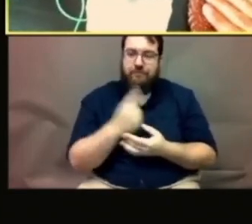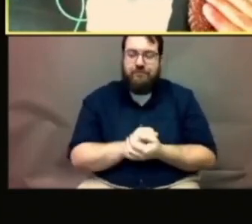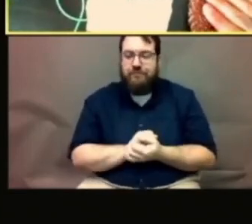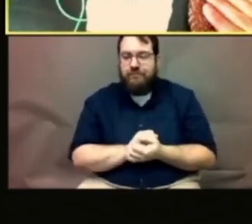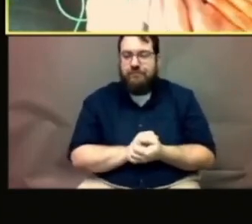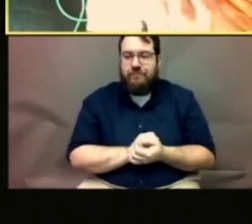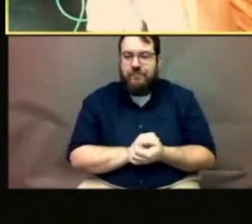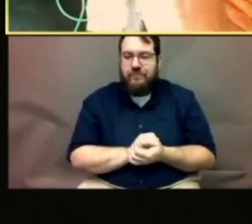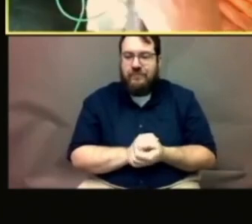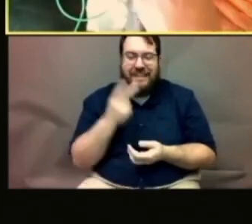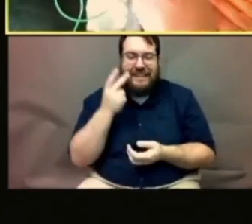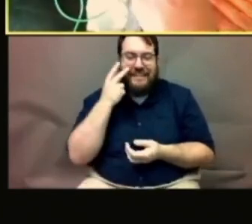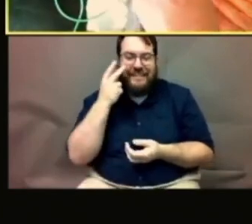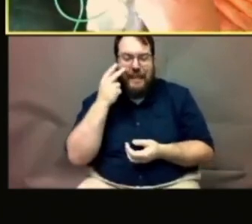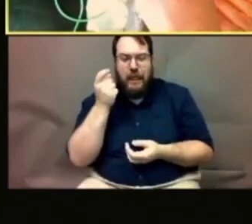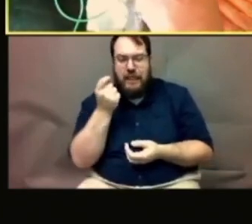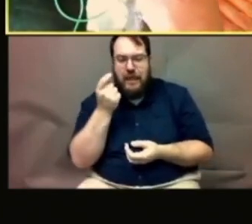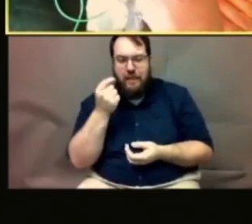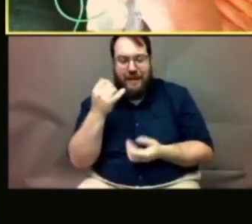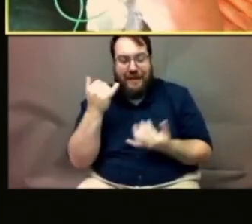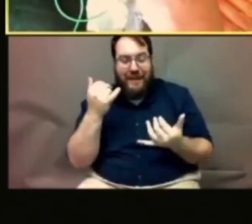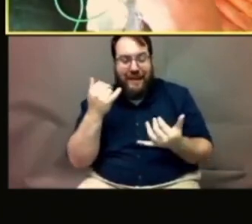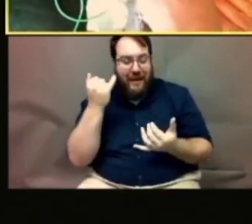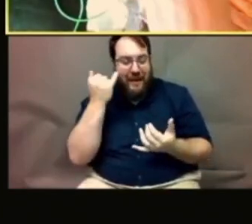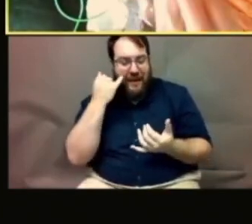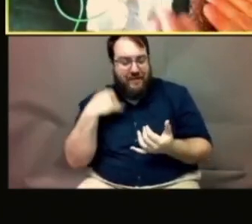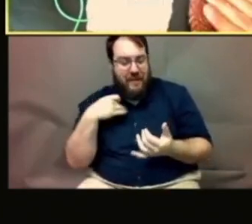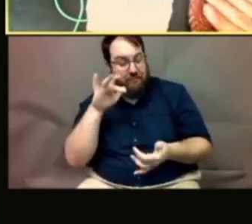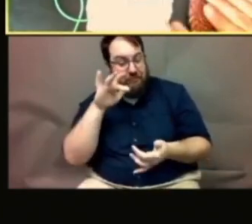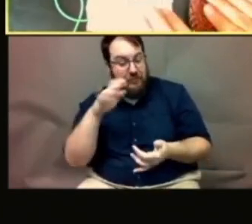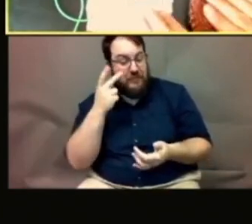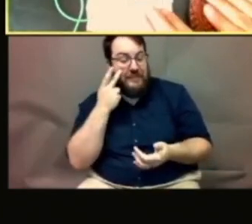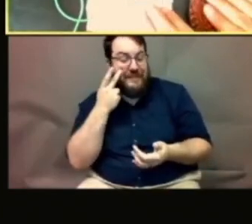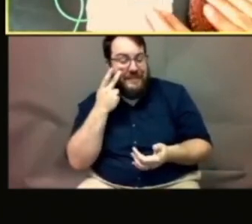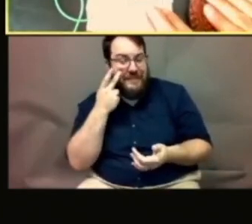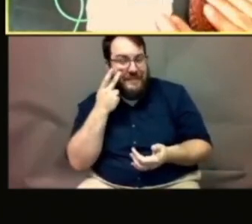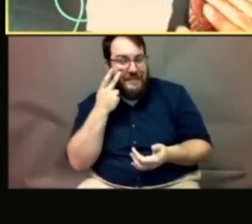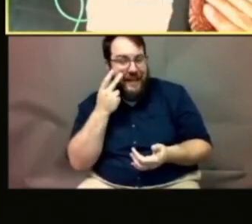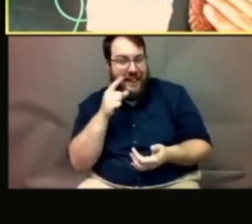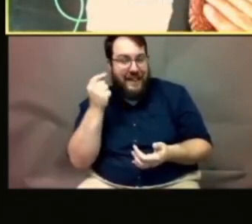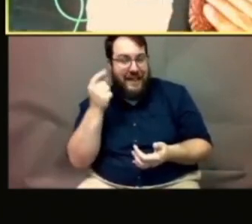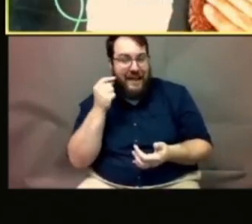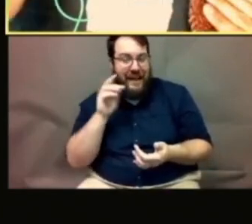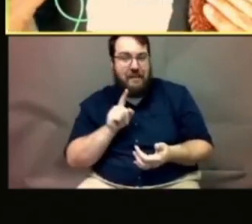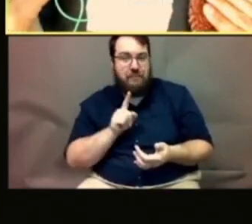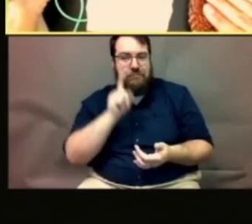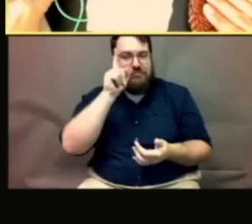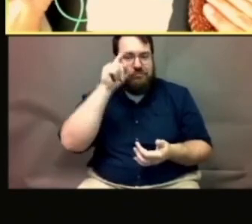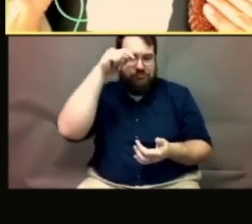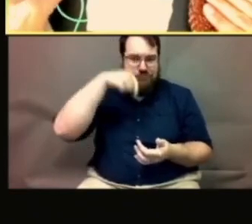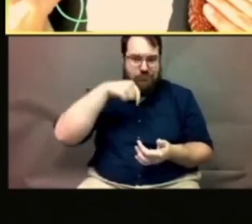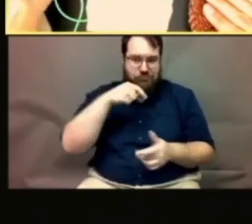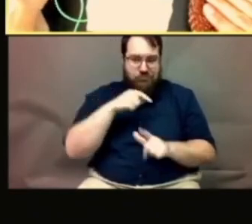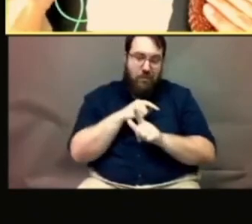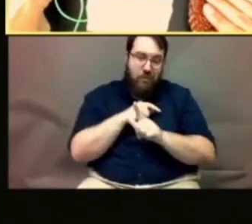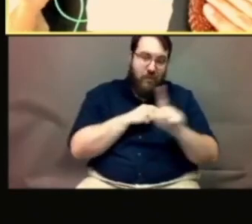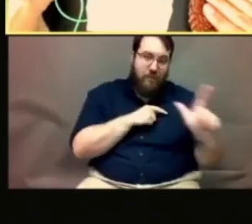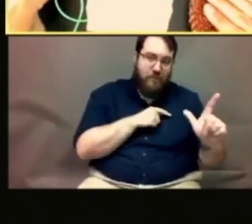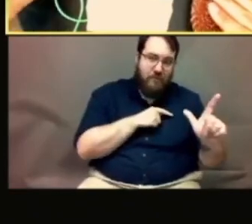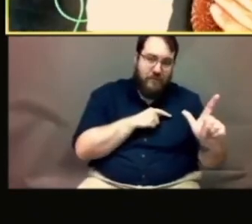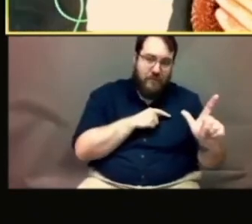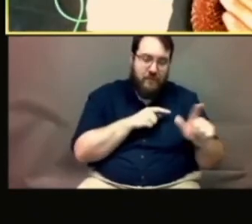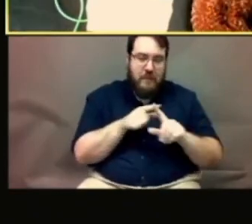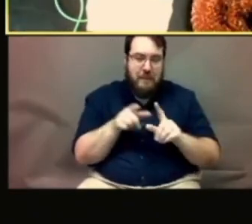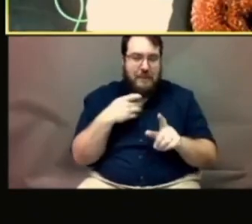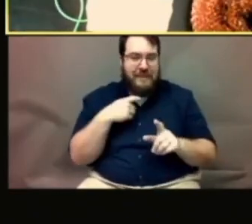barely. And now if I just touch that, now you can see the cat going up. I've got down hooked up as well, and then left, but I